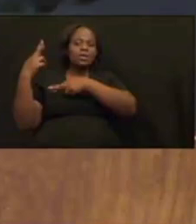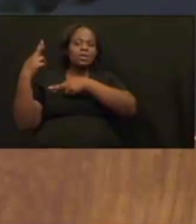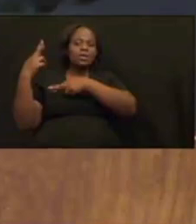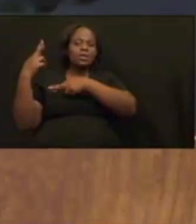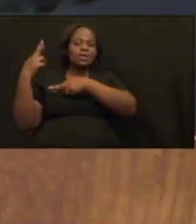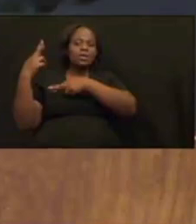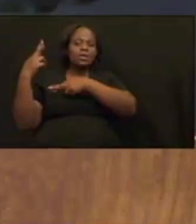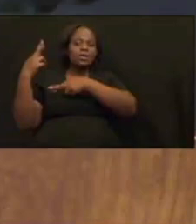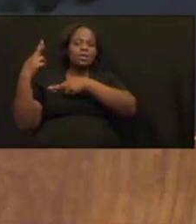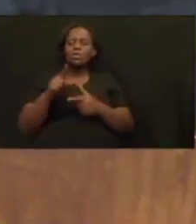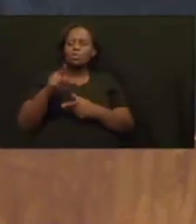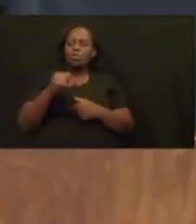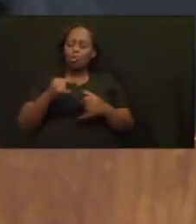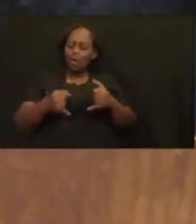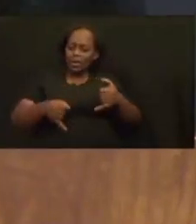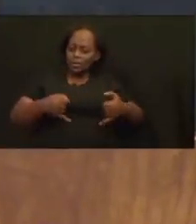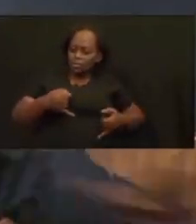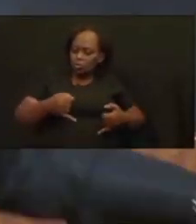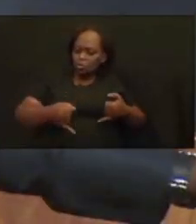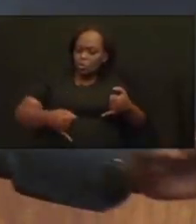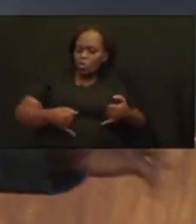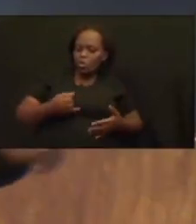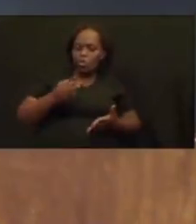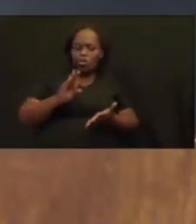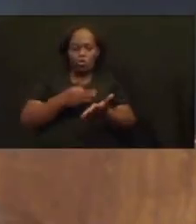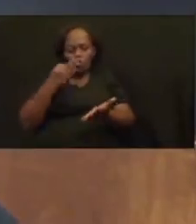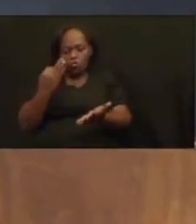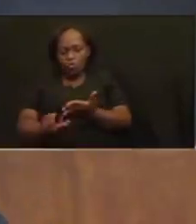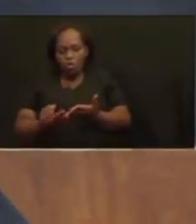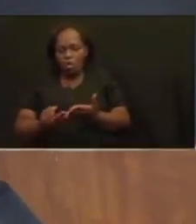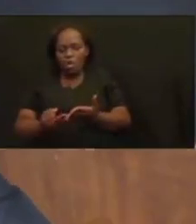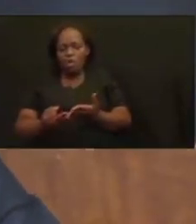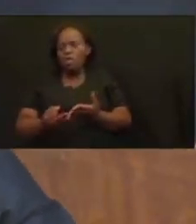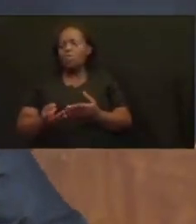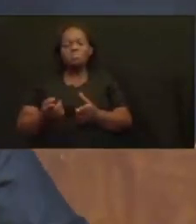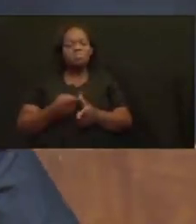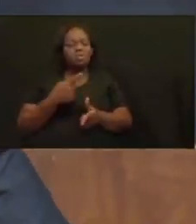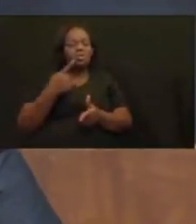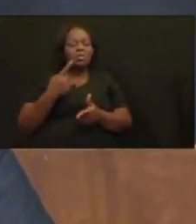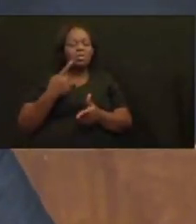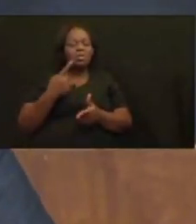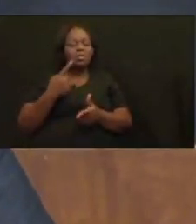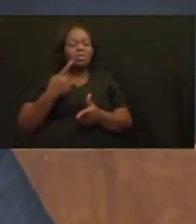spiritual down, and it dies off, and people return back.